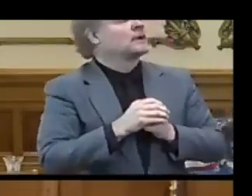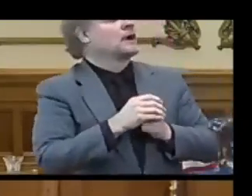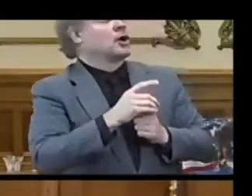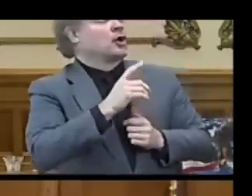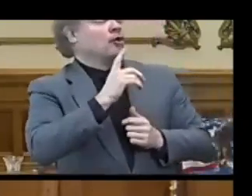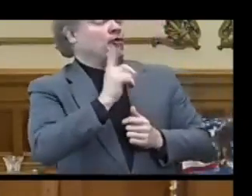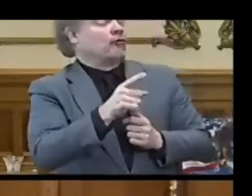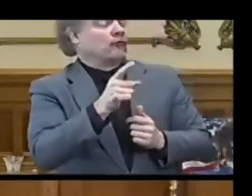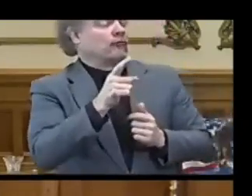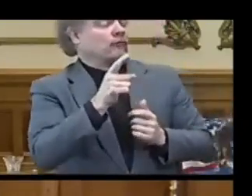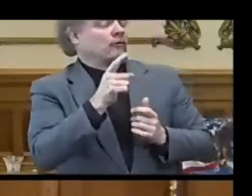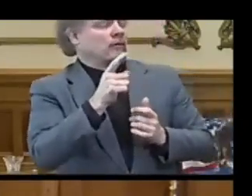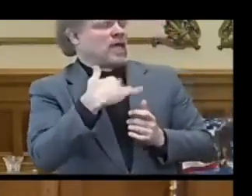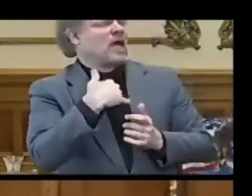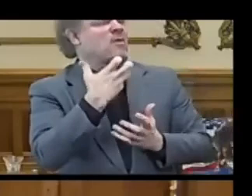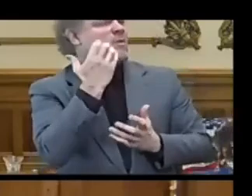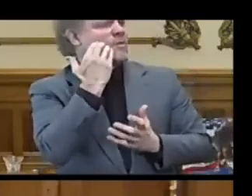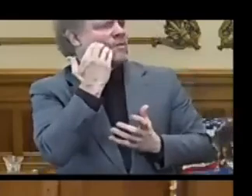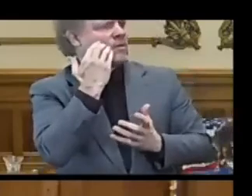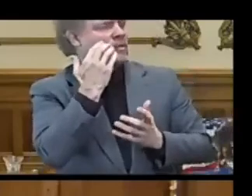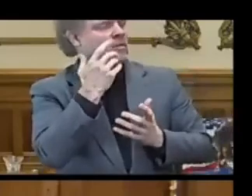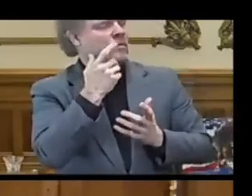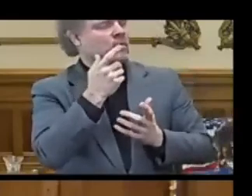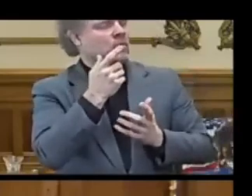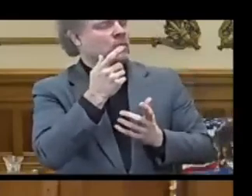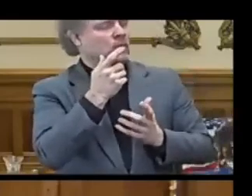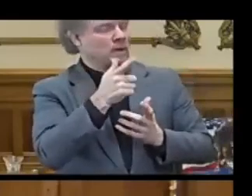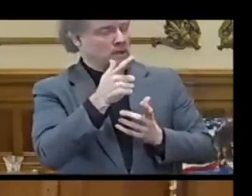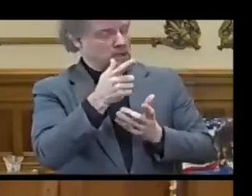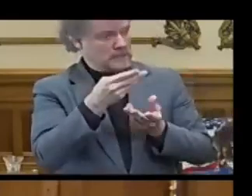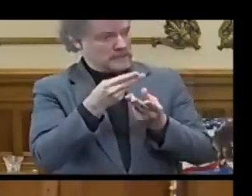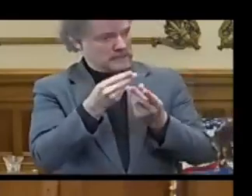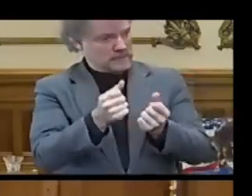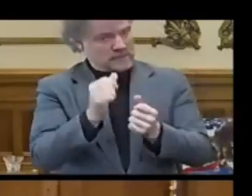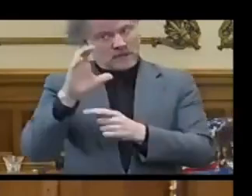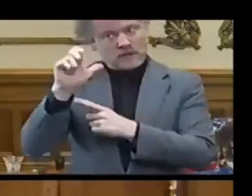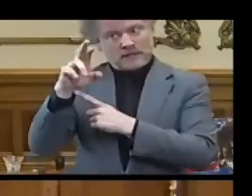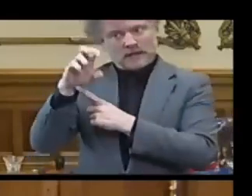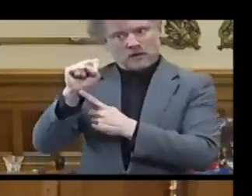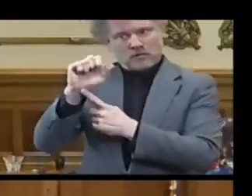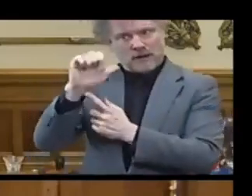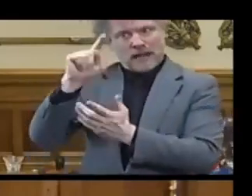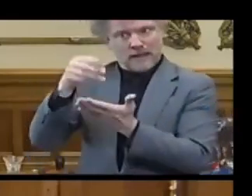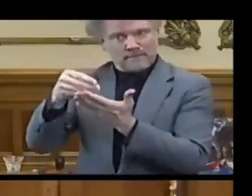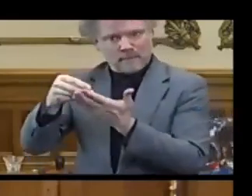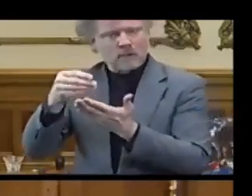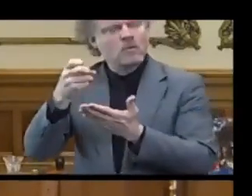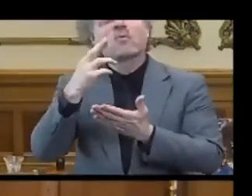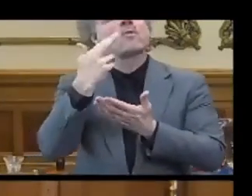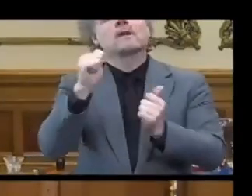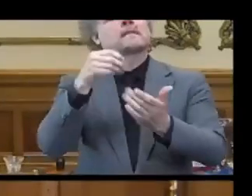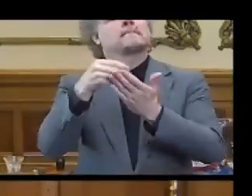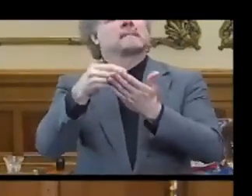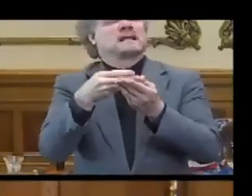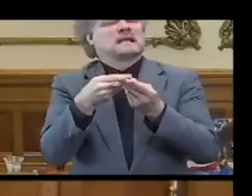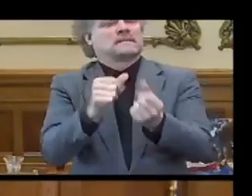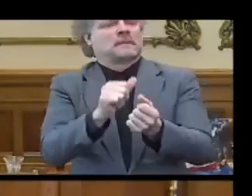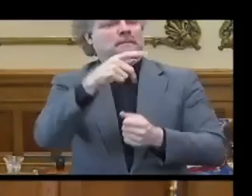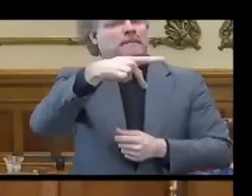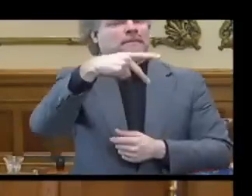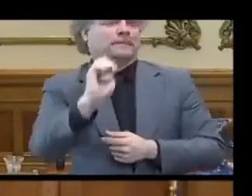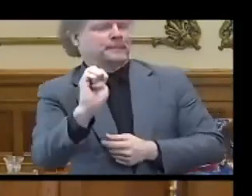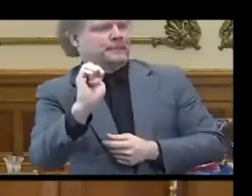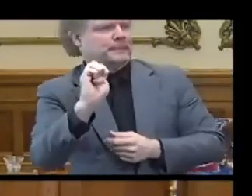Actually, I'm just interested in whether it's being spent out of the CARES Act money or any money that's being spent on PPE,